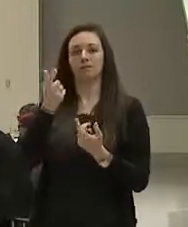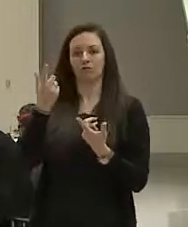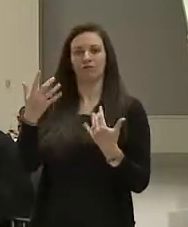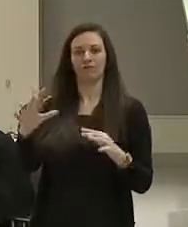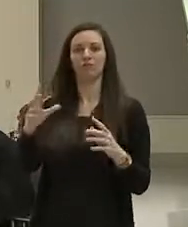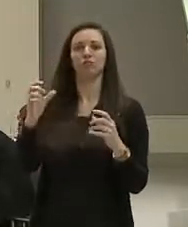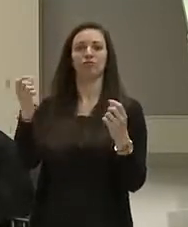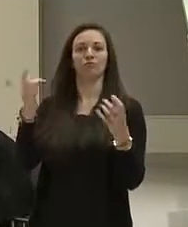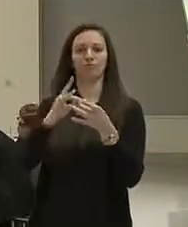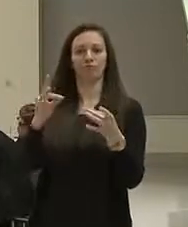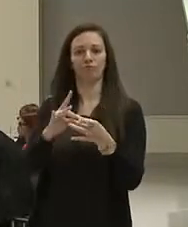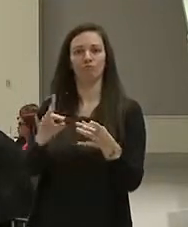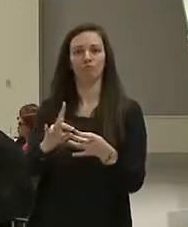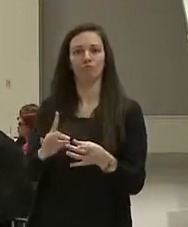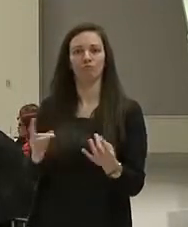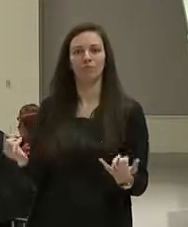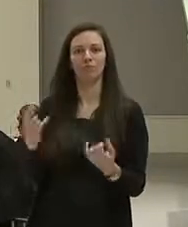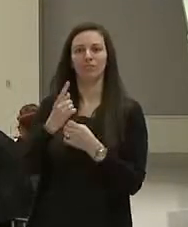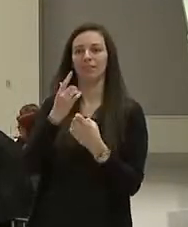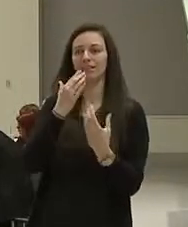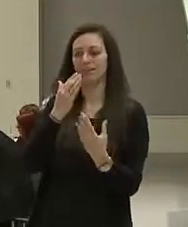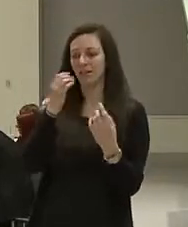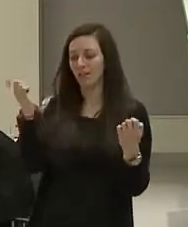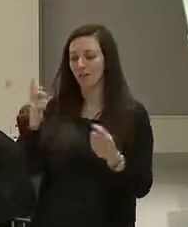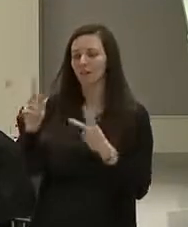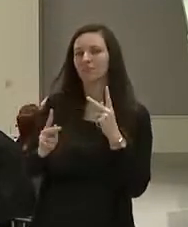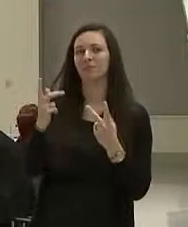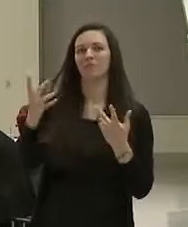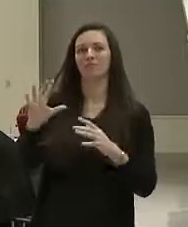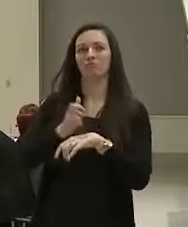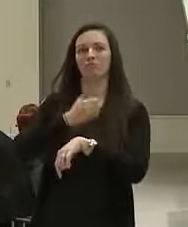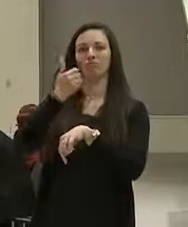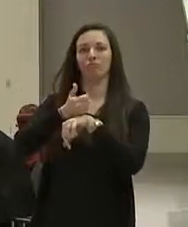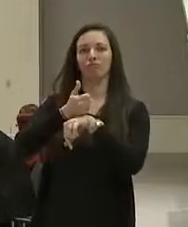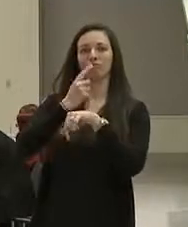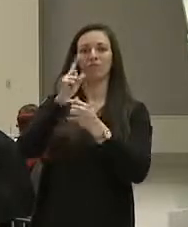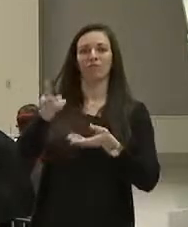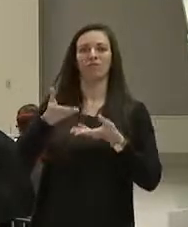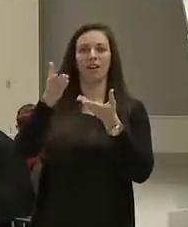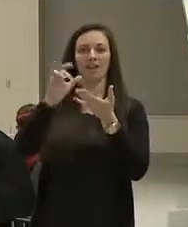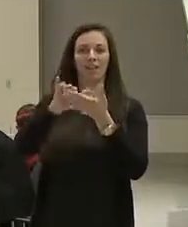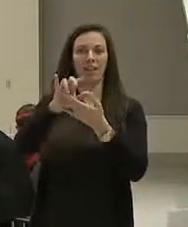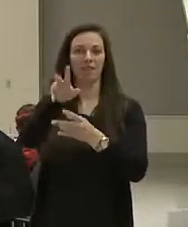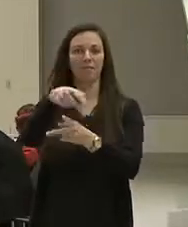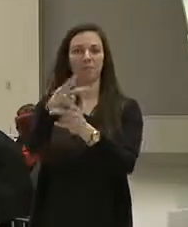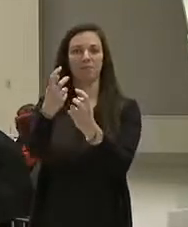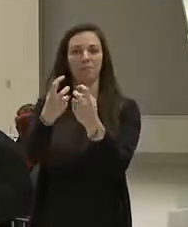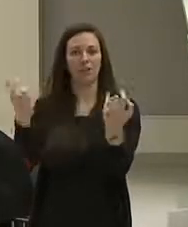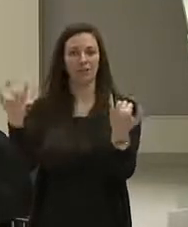Ron, and the folks who put this together for providing us with the kind of information we heard today.